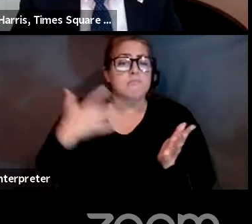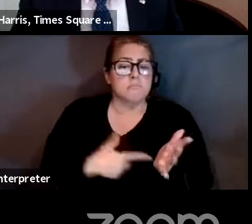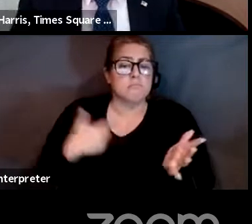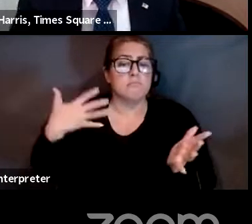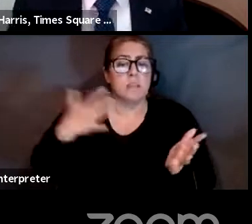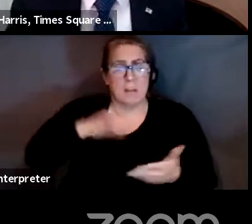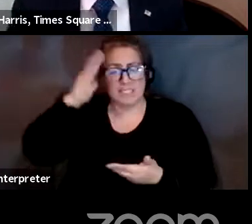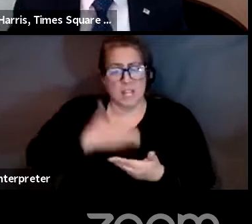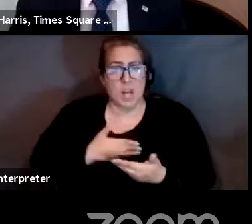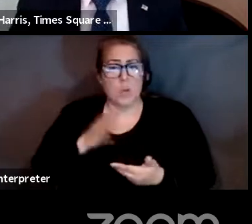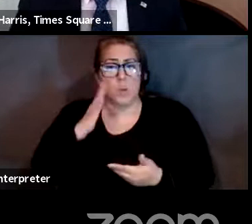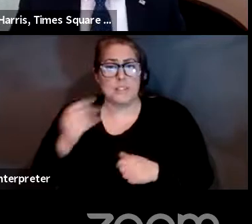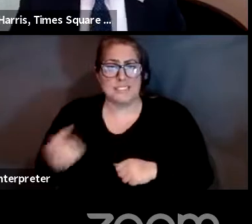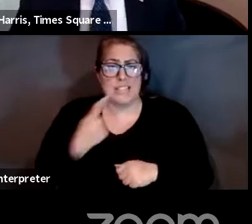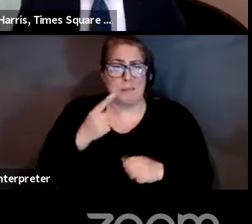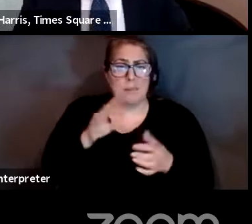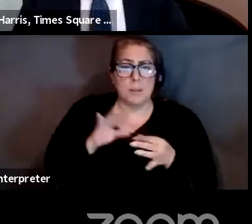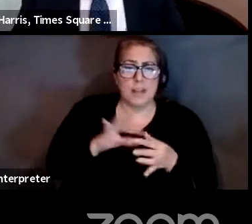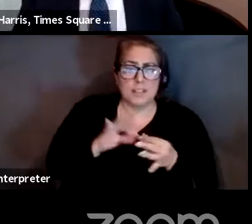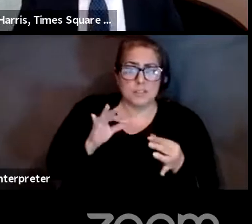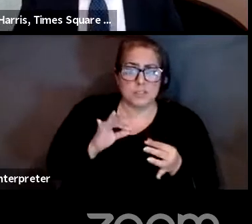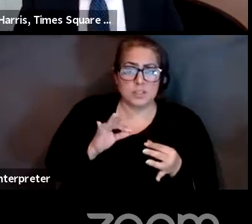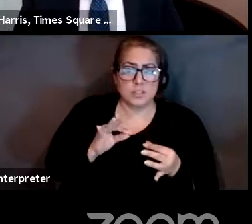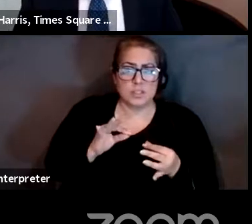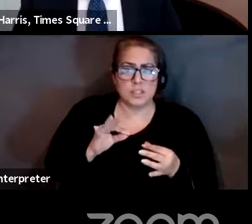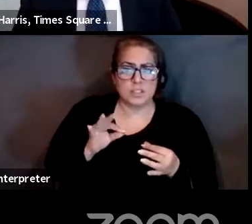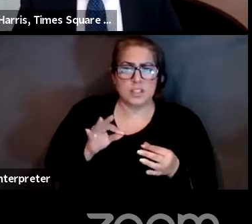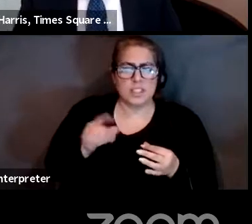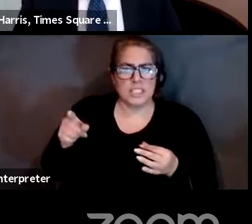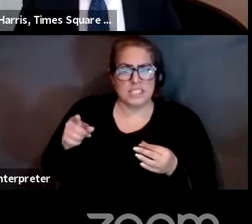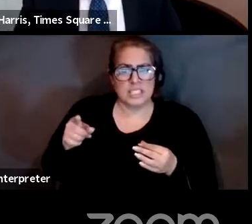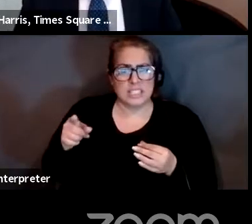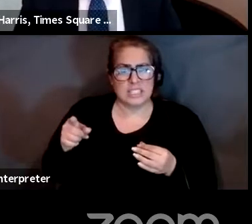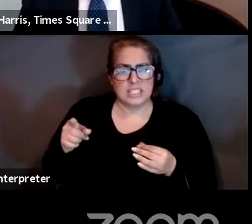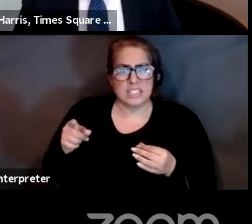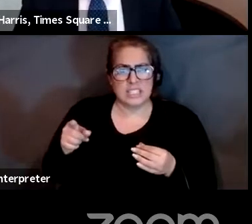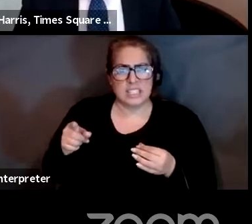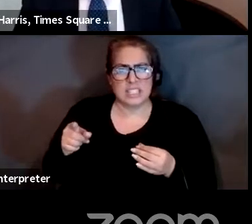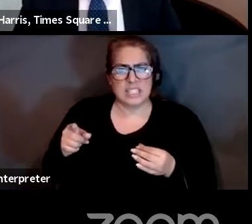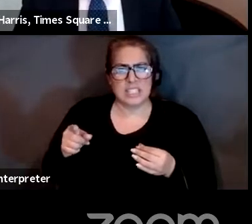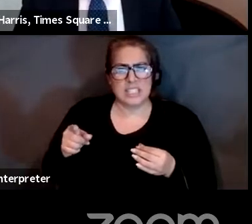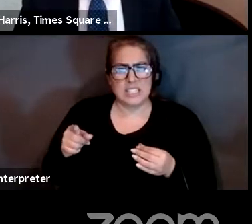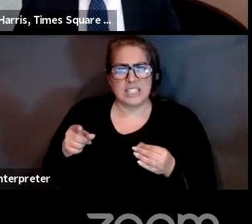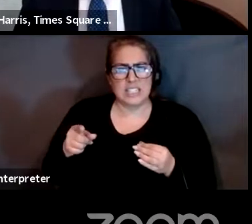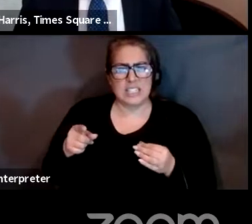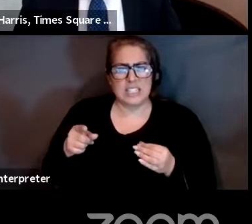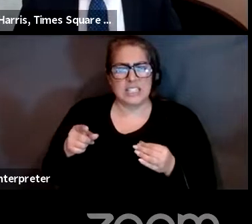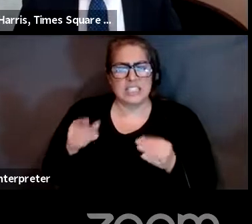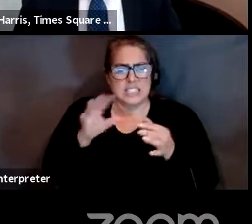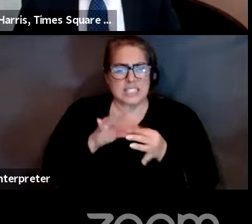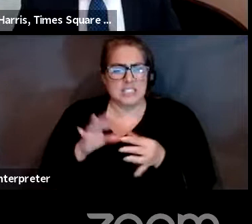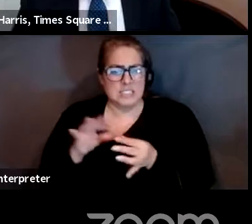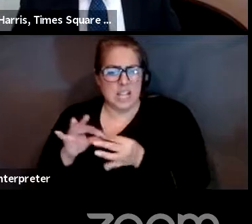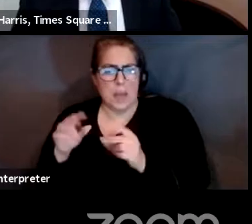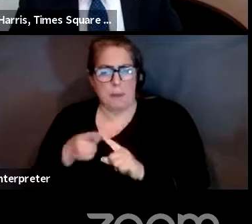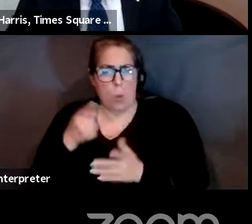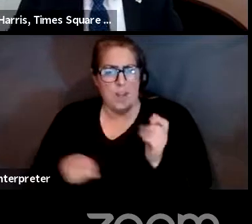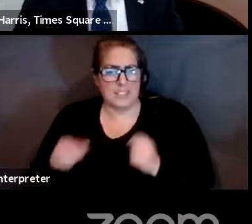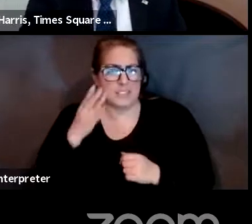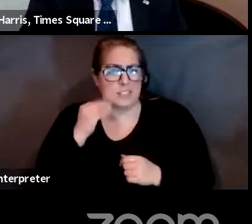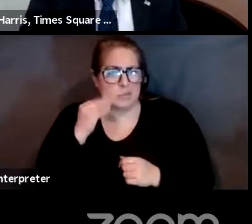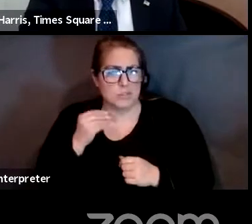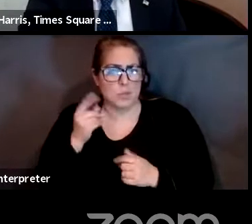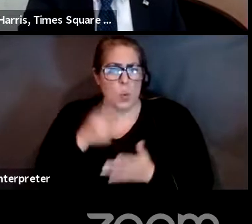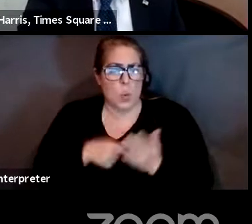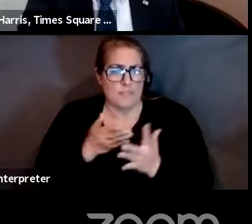my son will send me a message and he's indicating a lot of the things that he's been through and a lot of the stuff